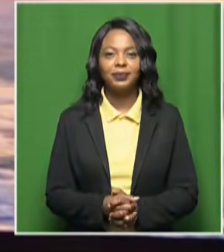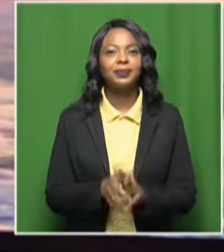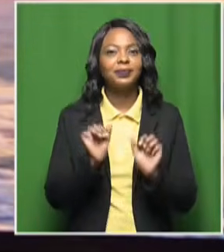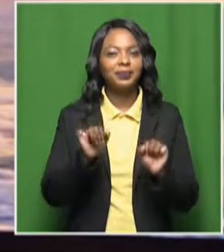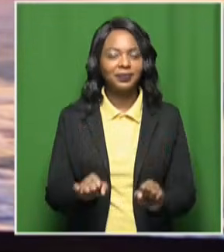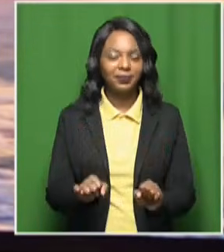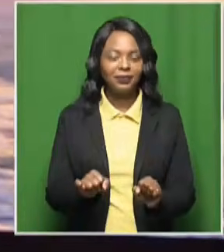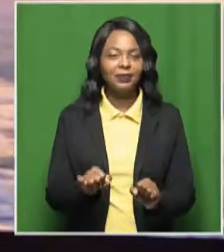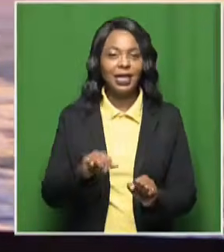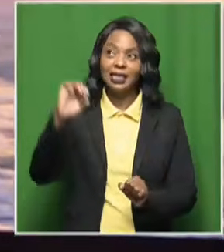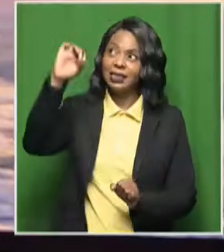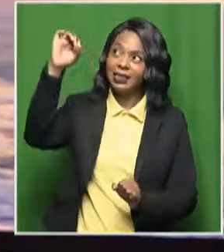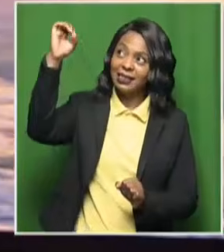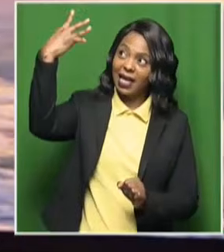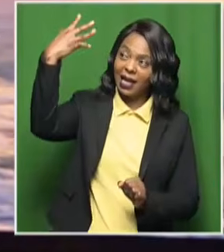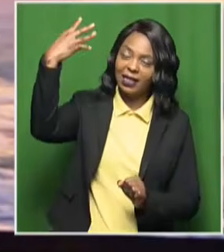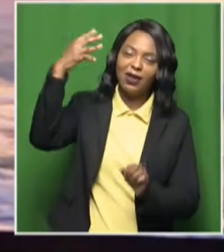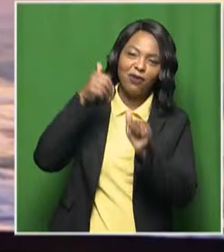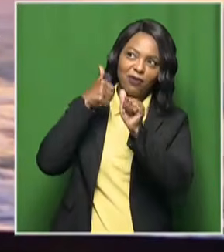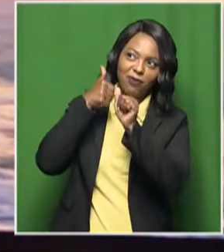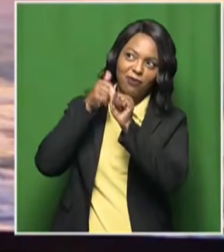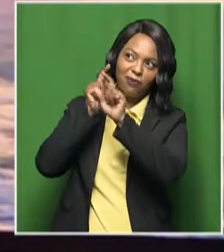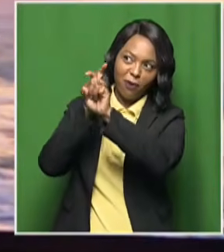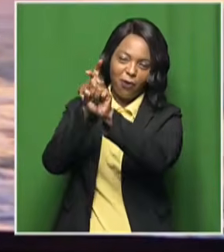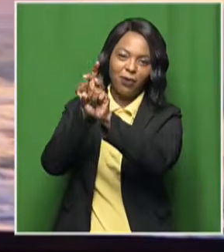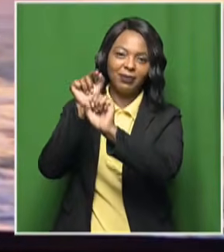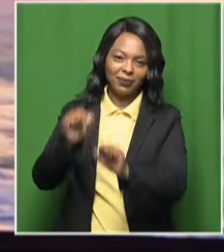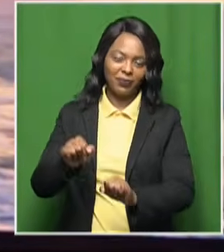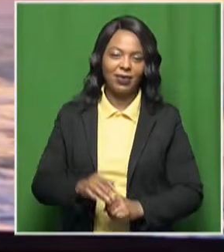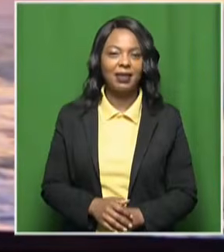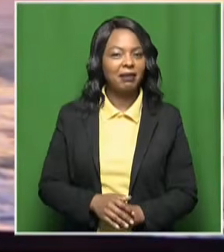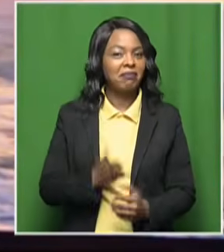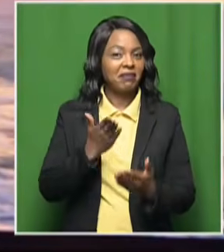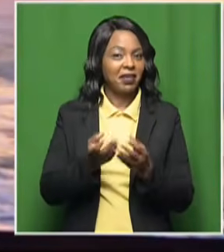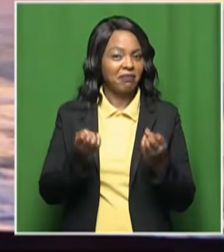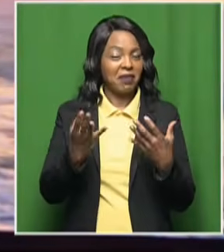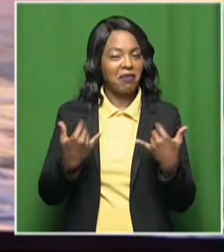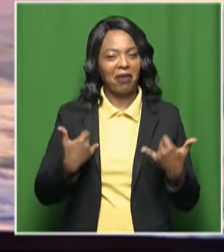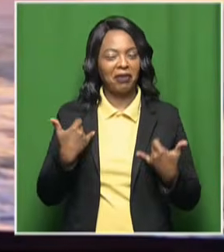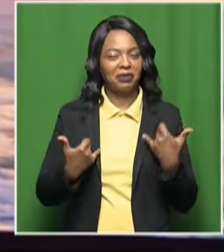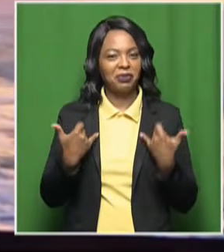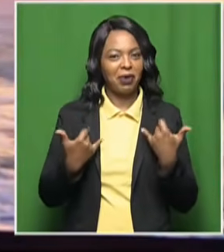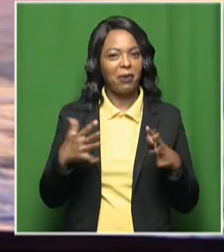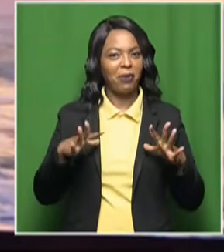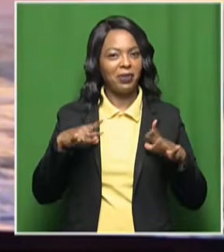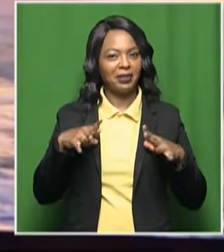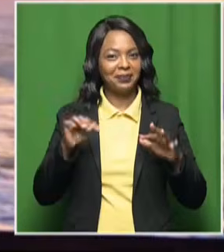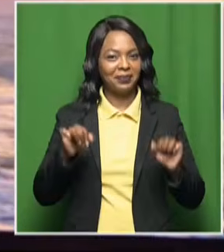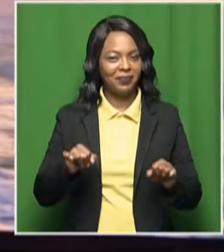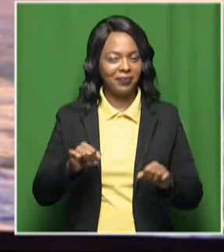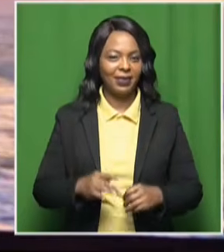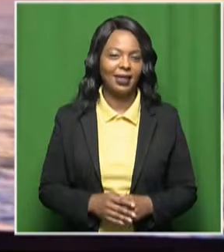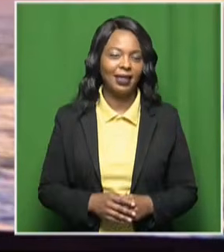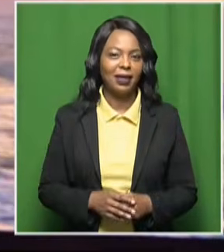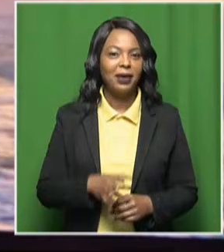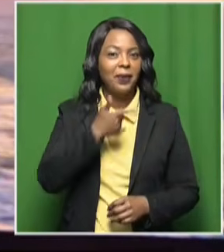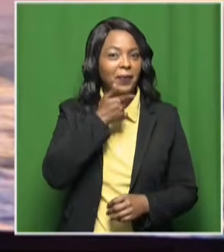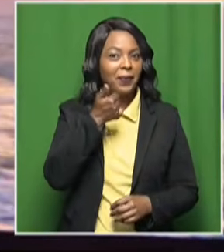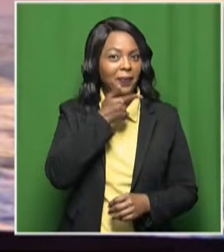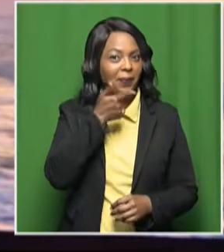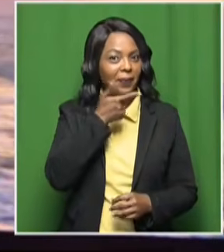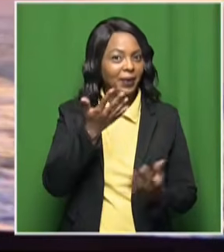Well, nothing like following the sun to get you into a festive mood. And this morning, of course, not too far is where we're following